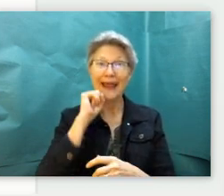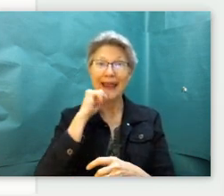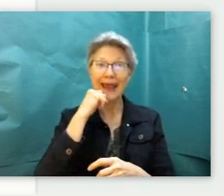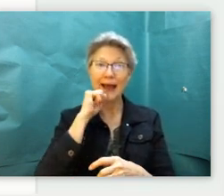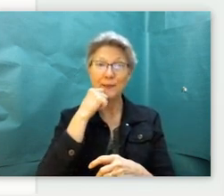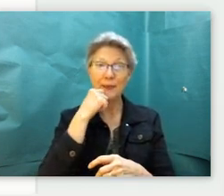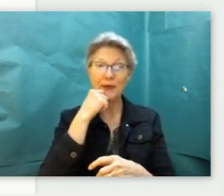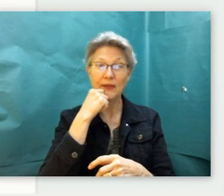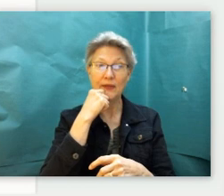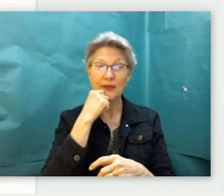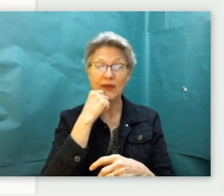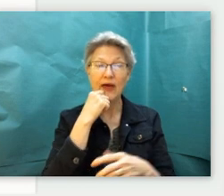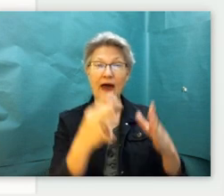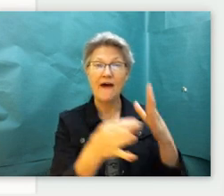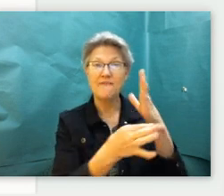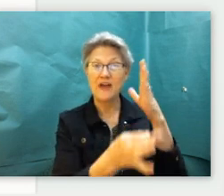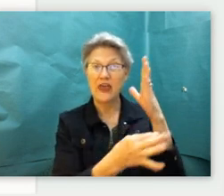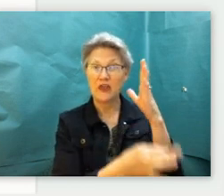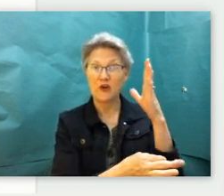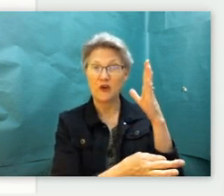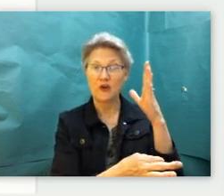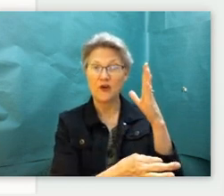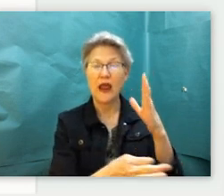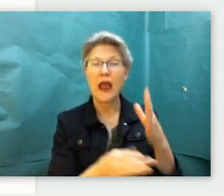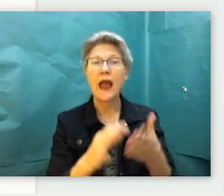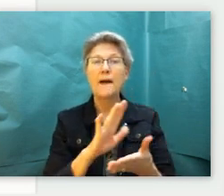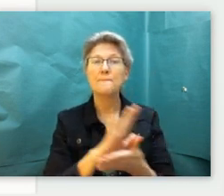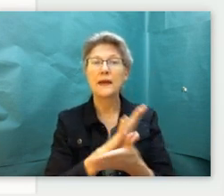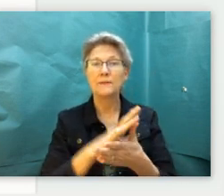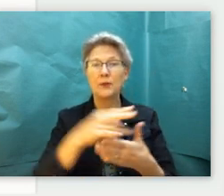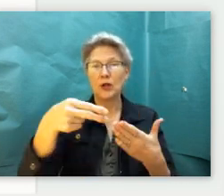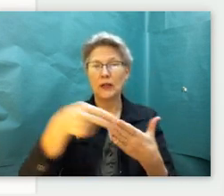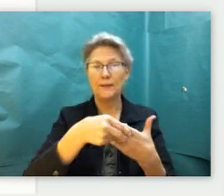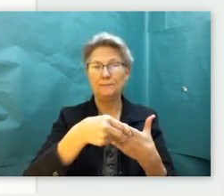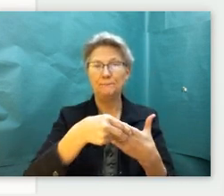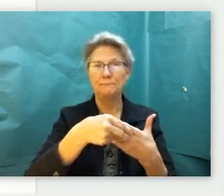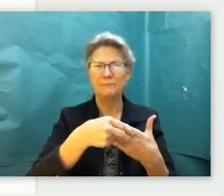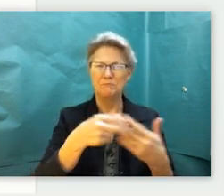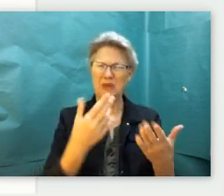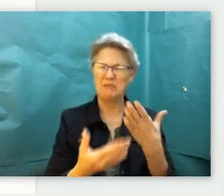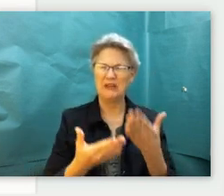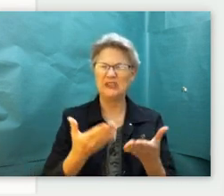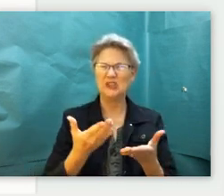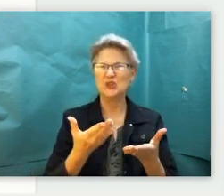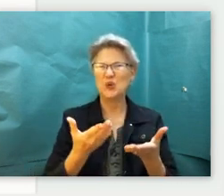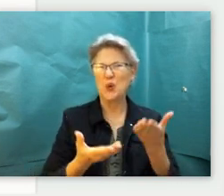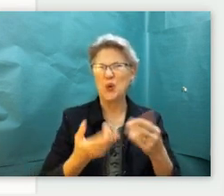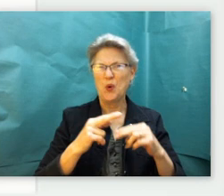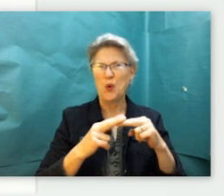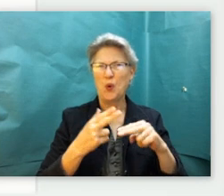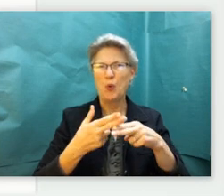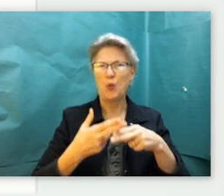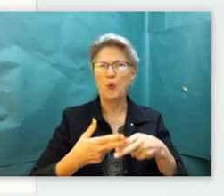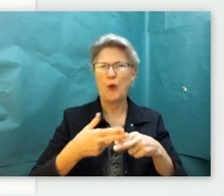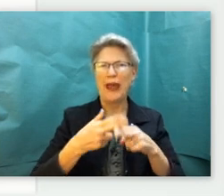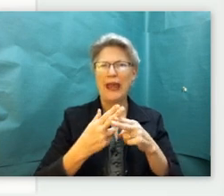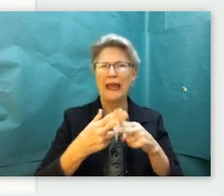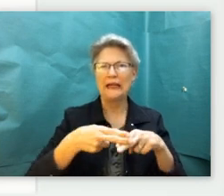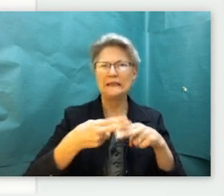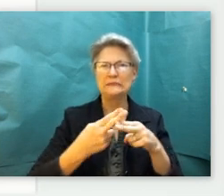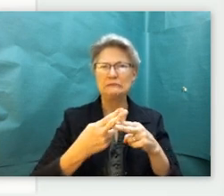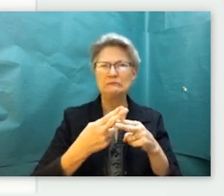a feather, and a paperclip. Now, a feather or a paperclip might just weigh 1 gram, but an apple is going to